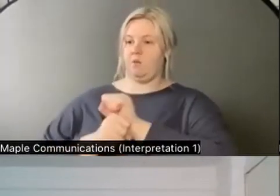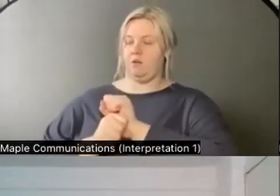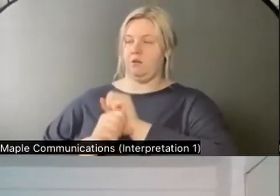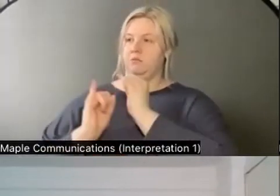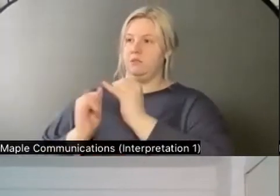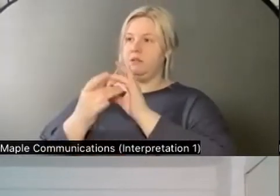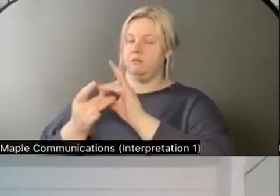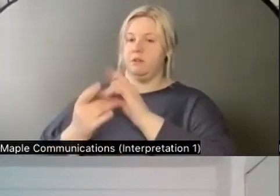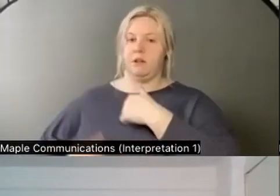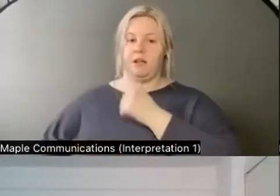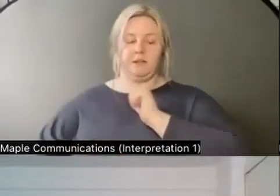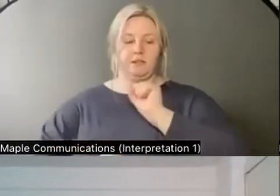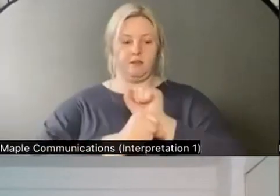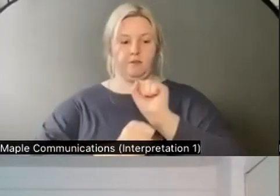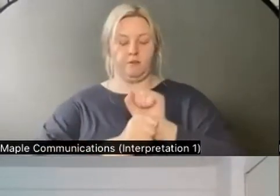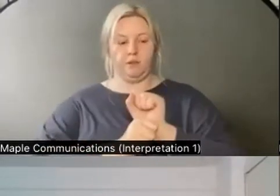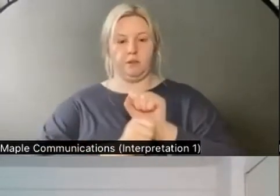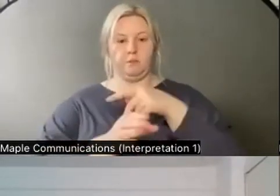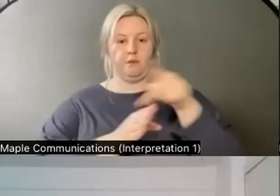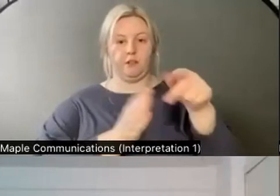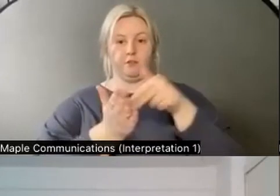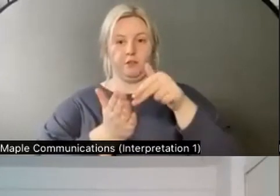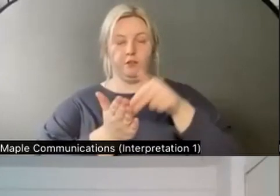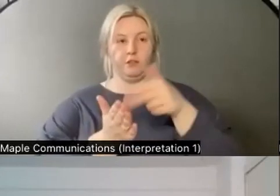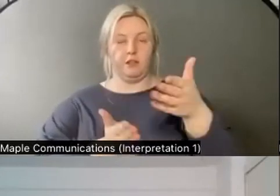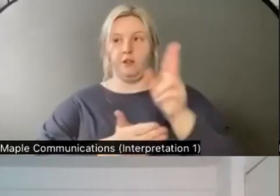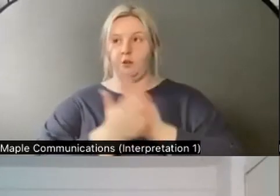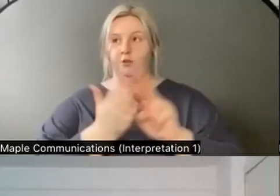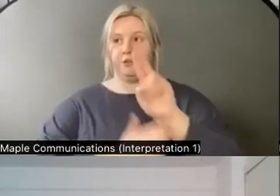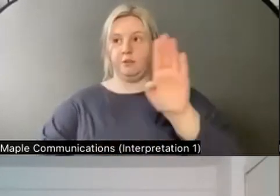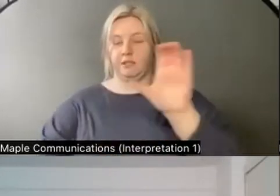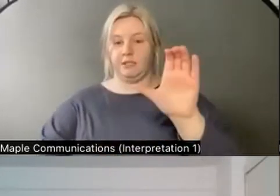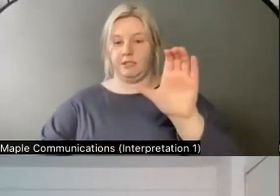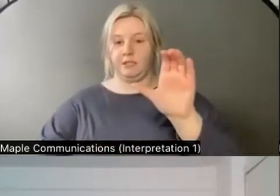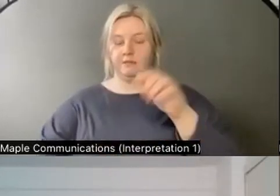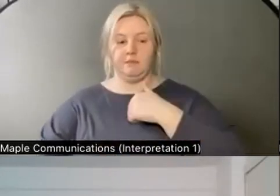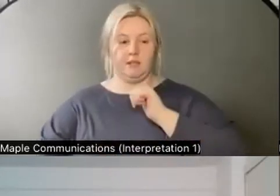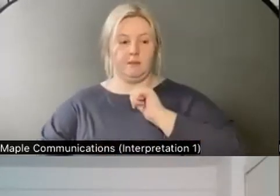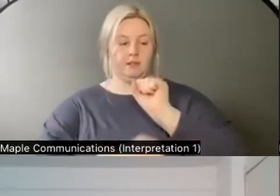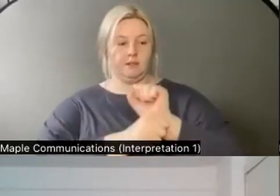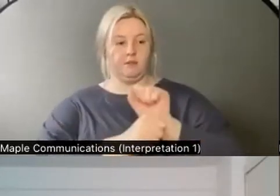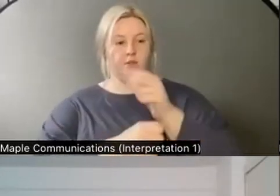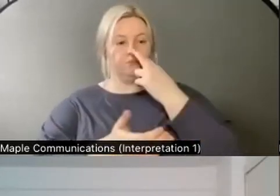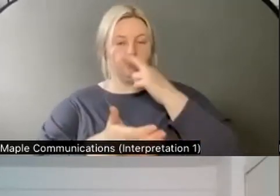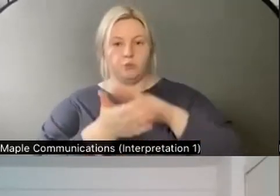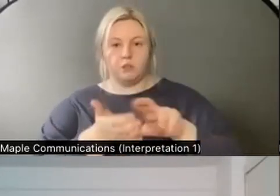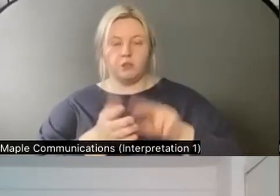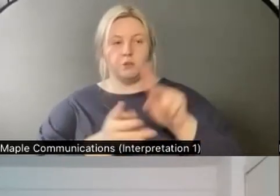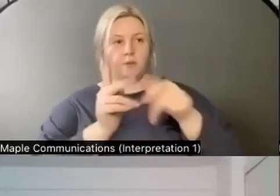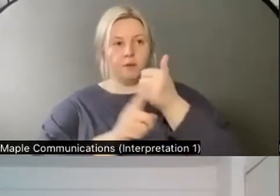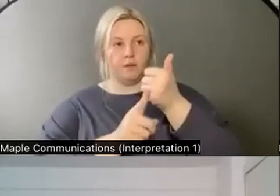associate professor of nursing at the University of British Columbia, and I do research with people with